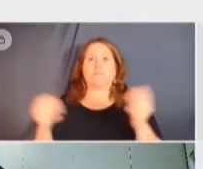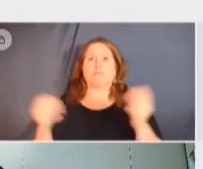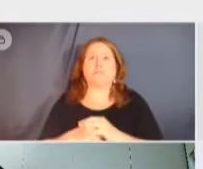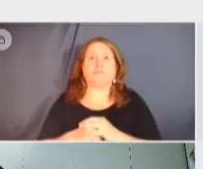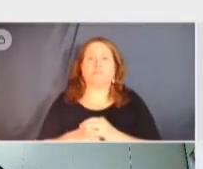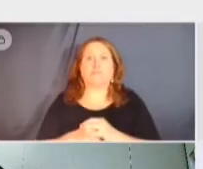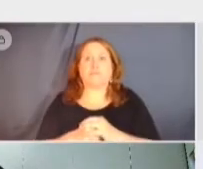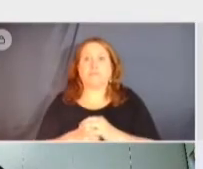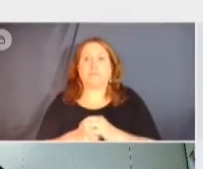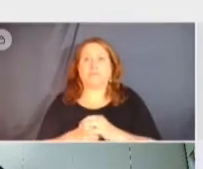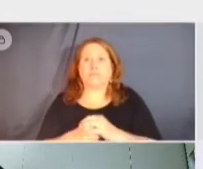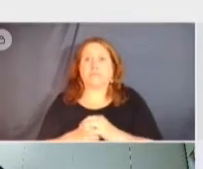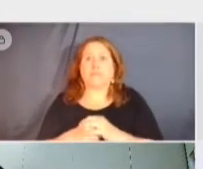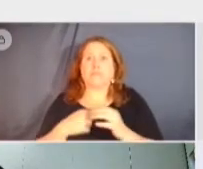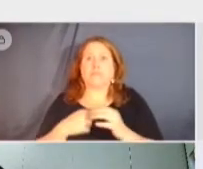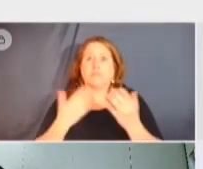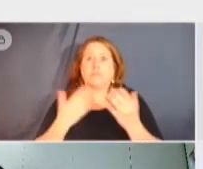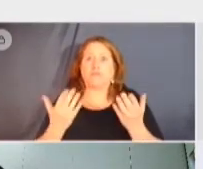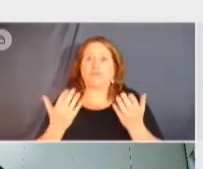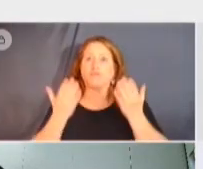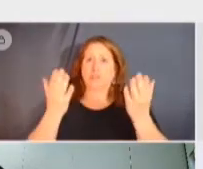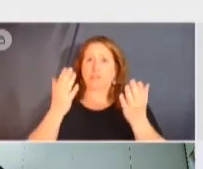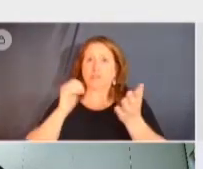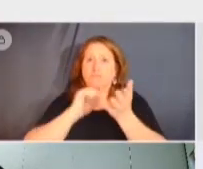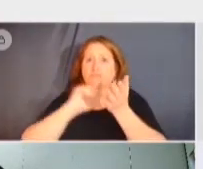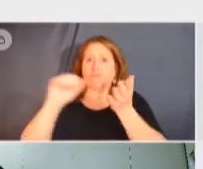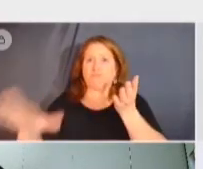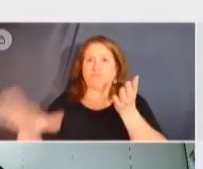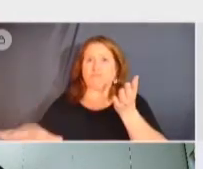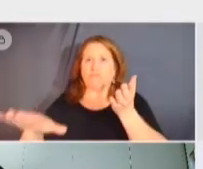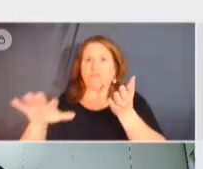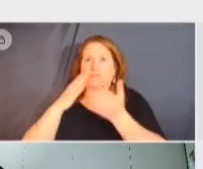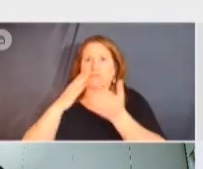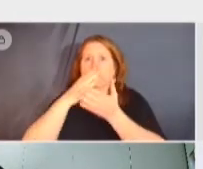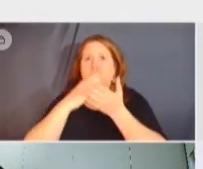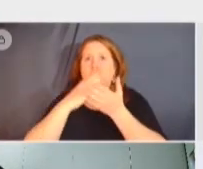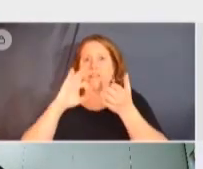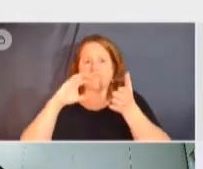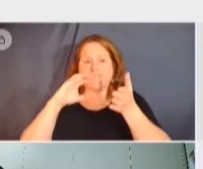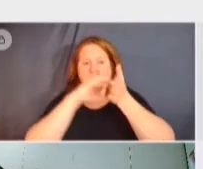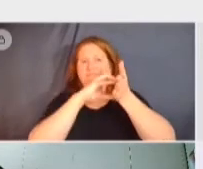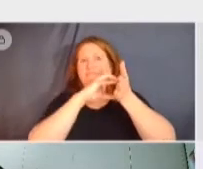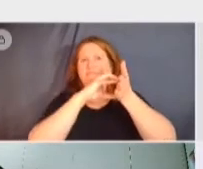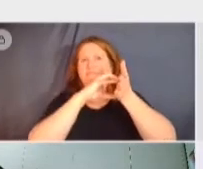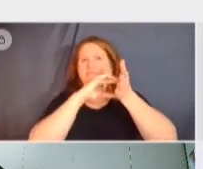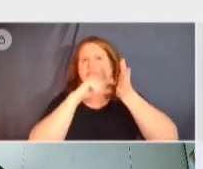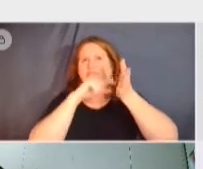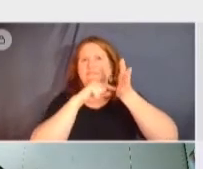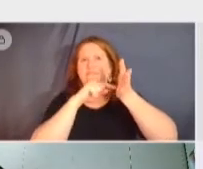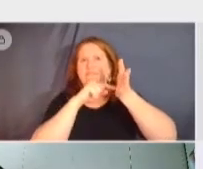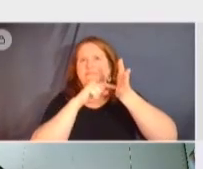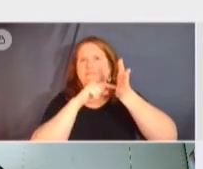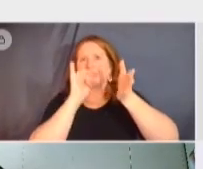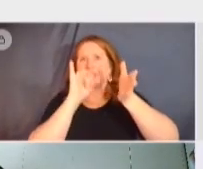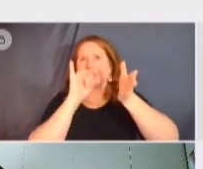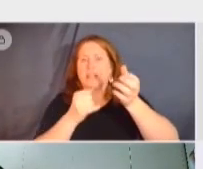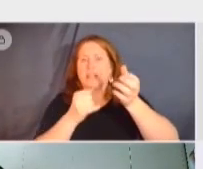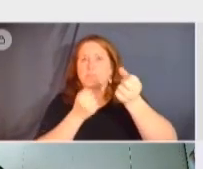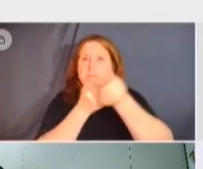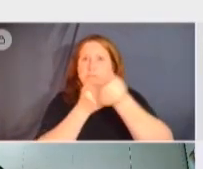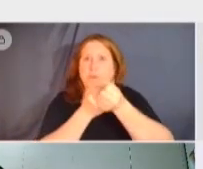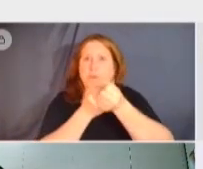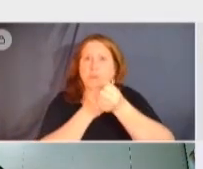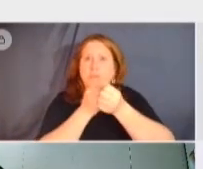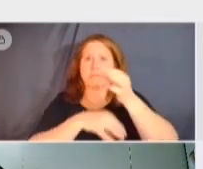remove the provision that gives the Enforcement Council the sole authority to make